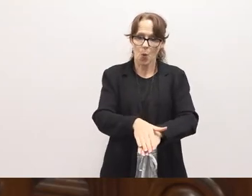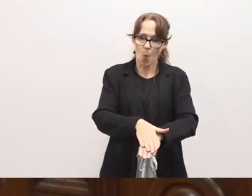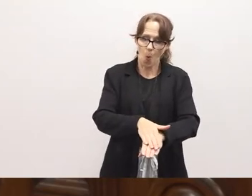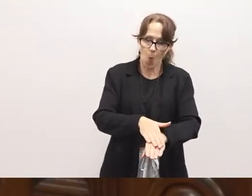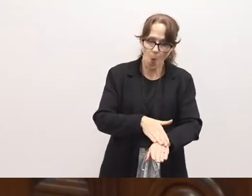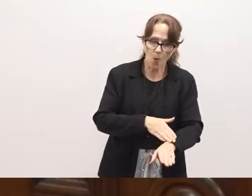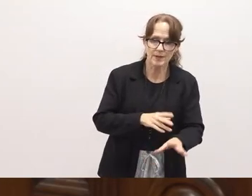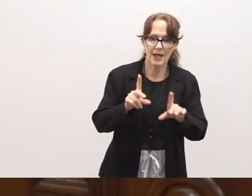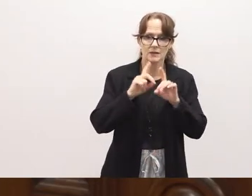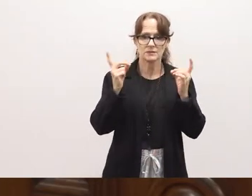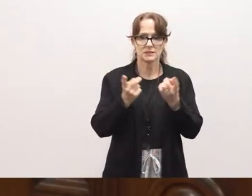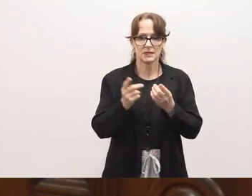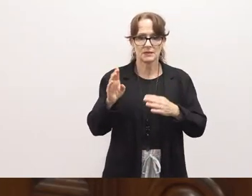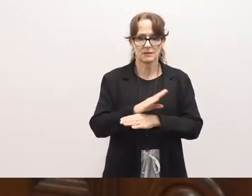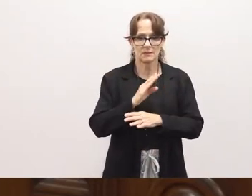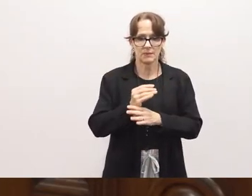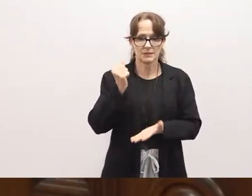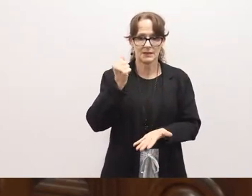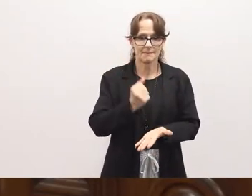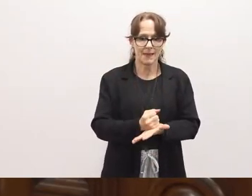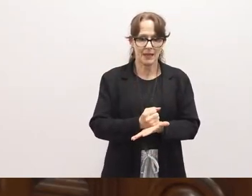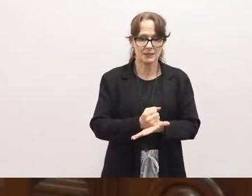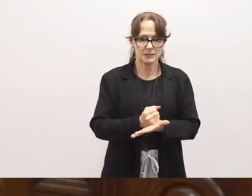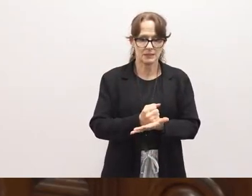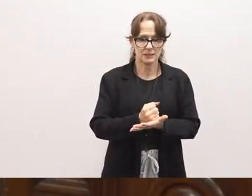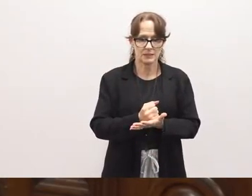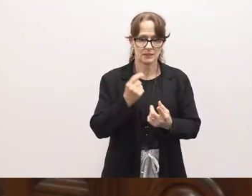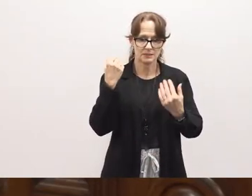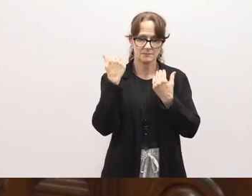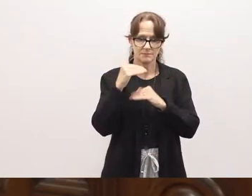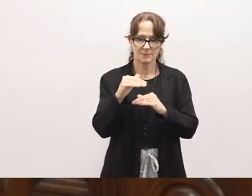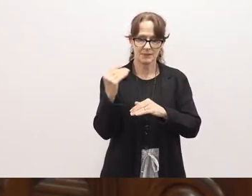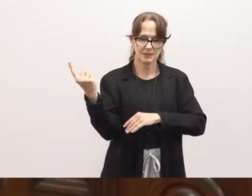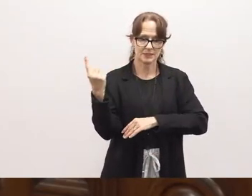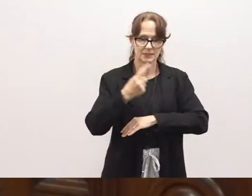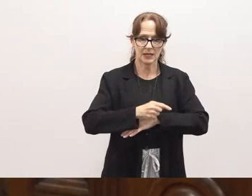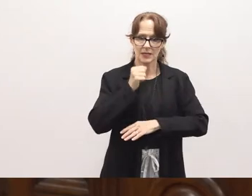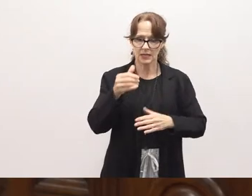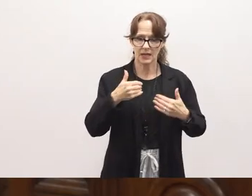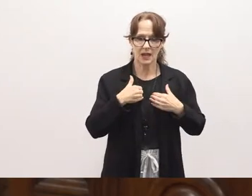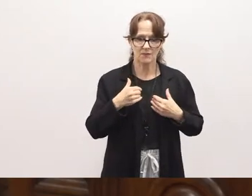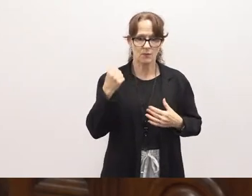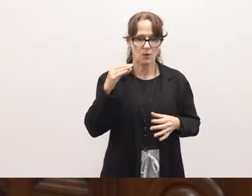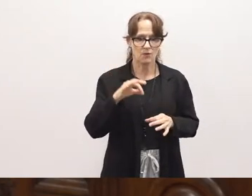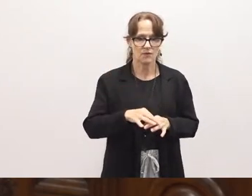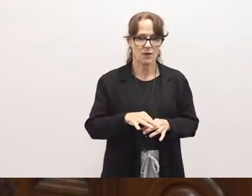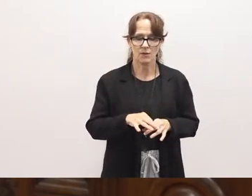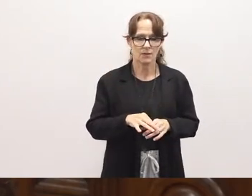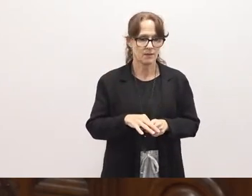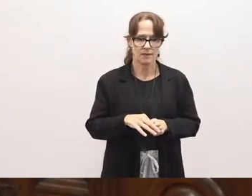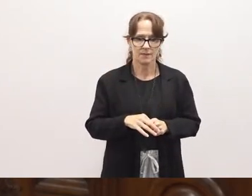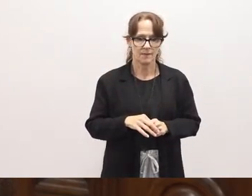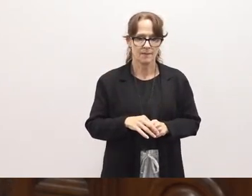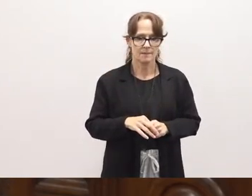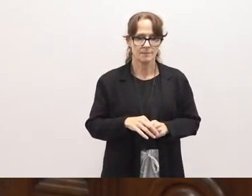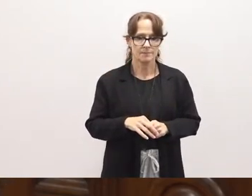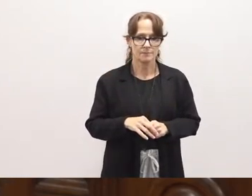district if we demanded things in a certain number of days, didn't have it, and then we don't vote. I think it